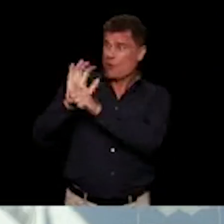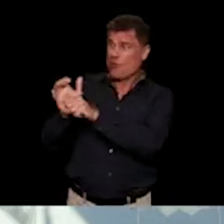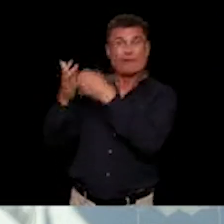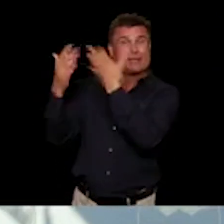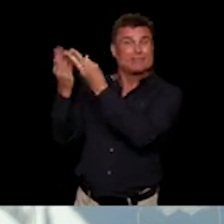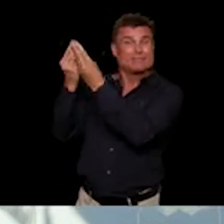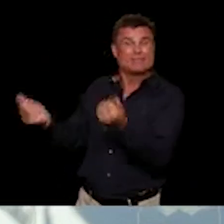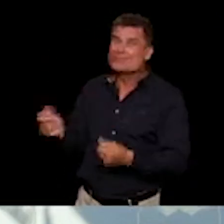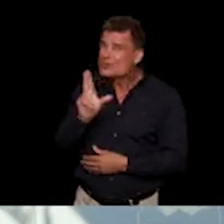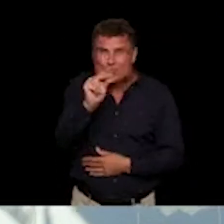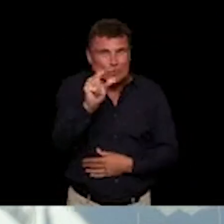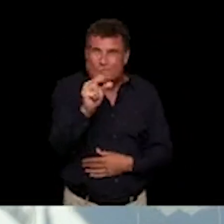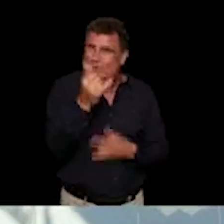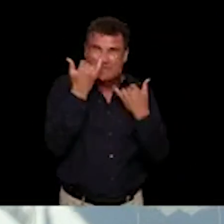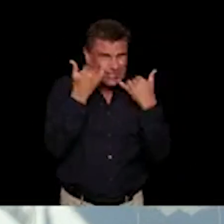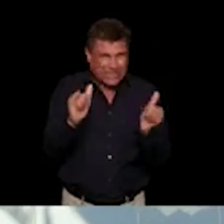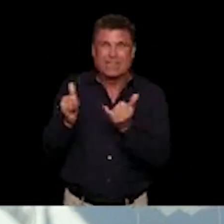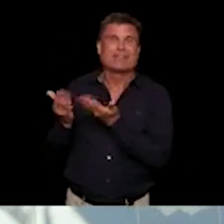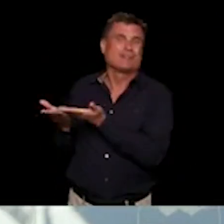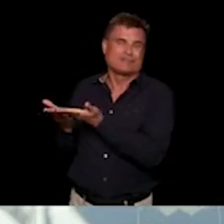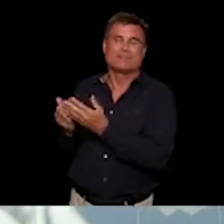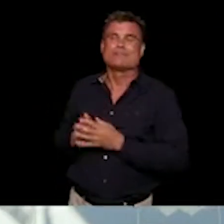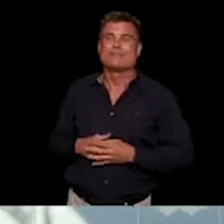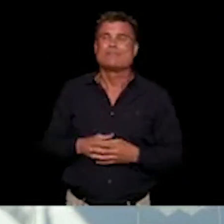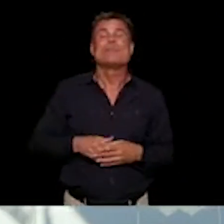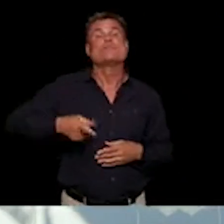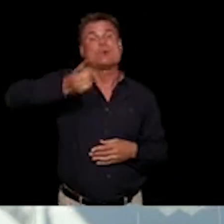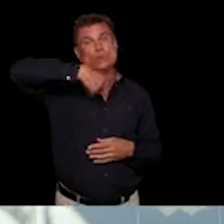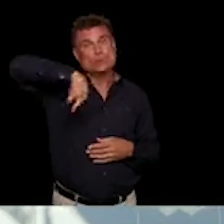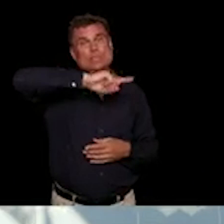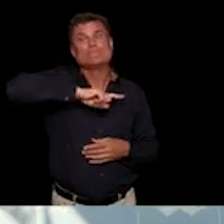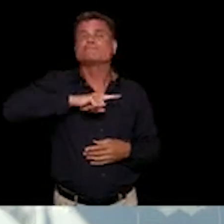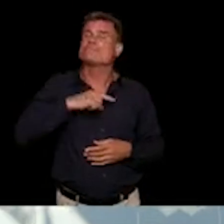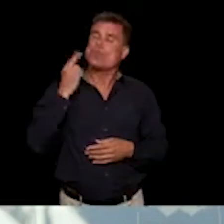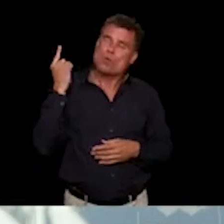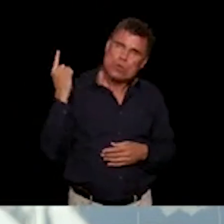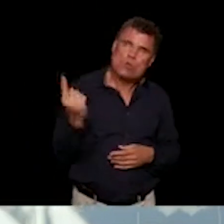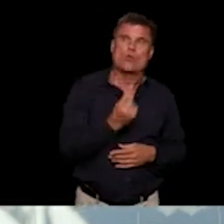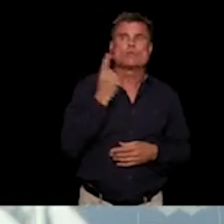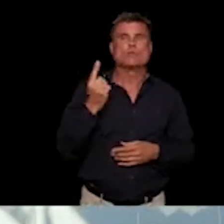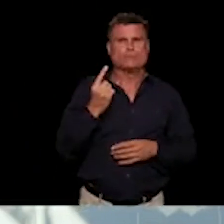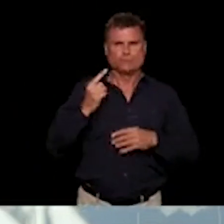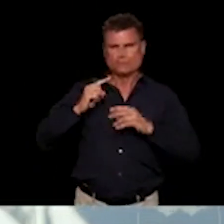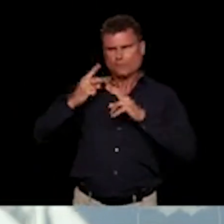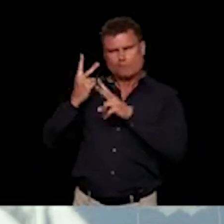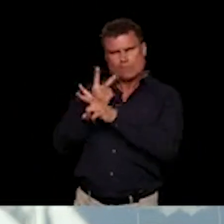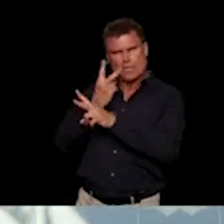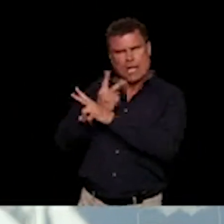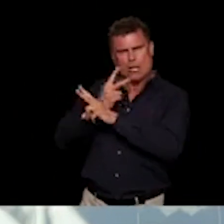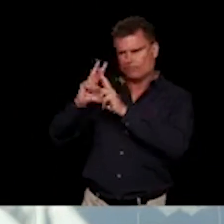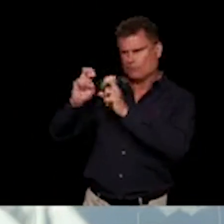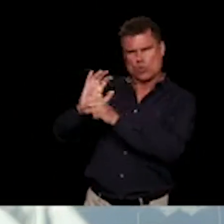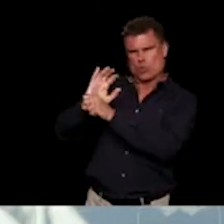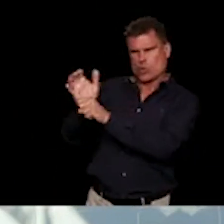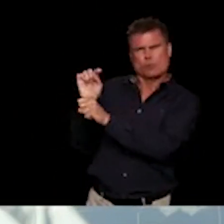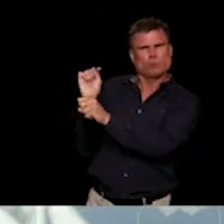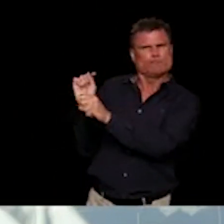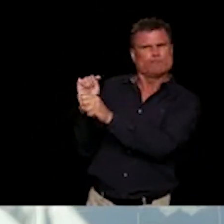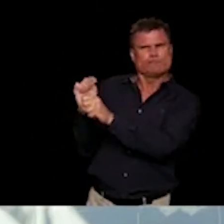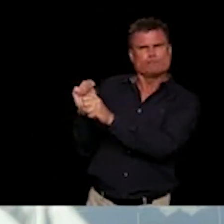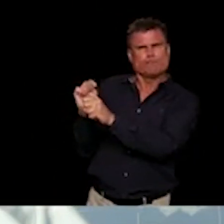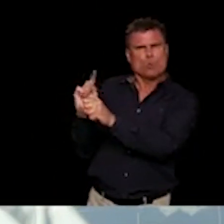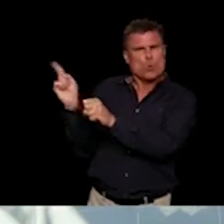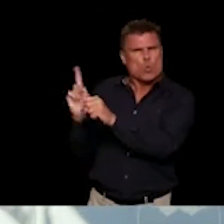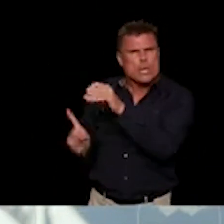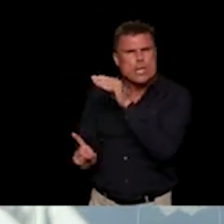that, and in terms of the responsibilities people have. And that means that, and those are some of the issues that